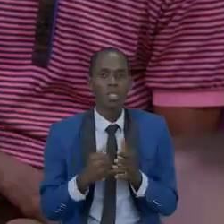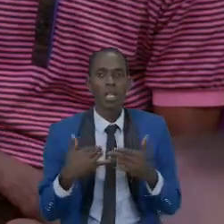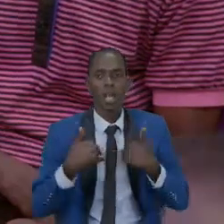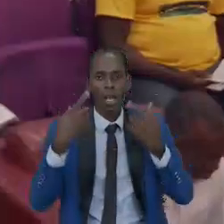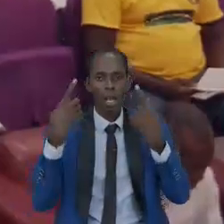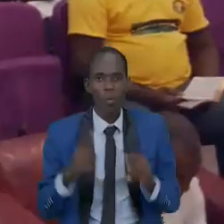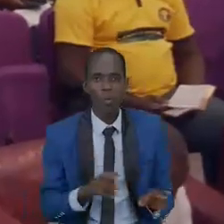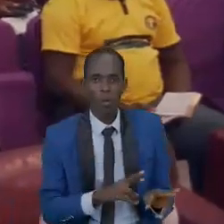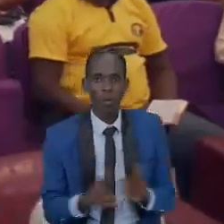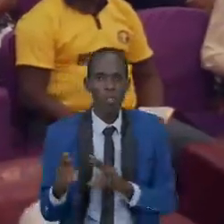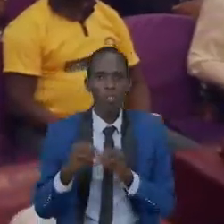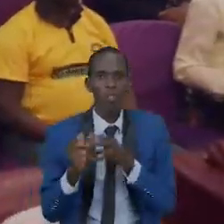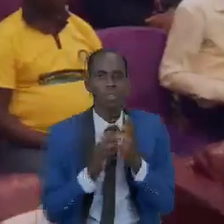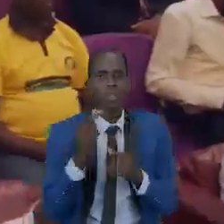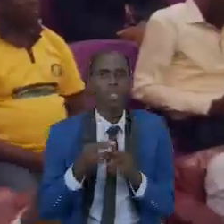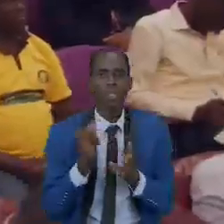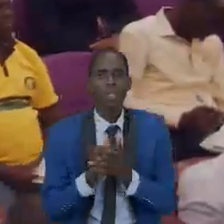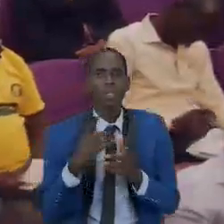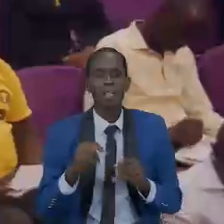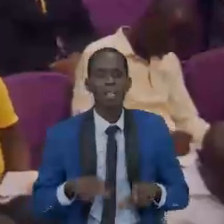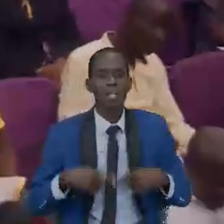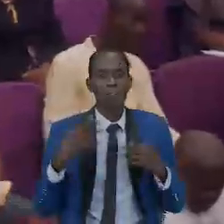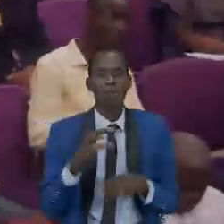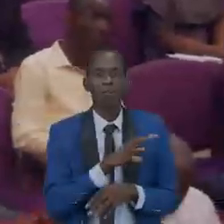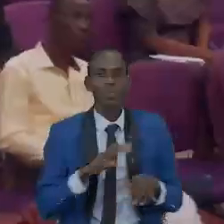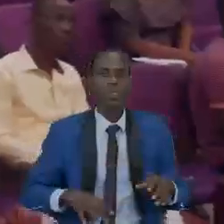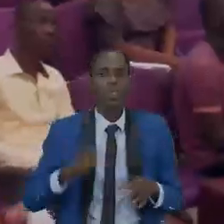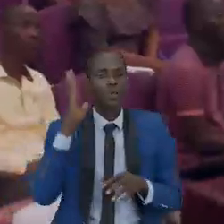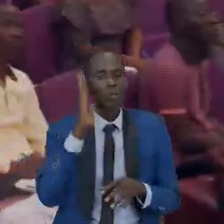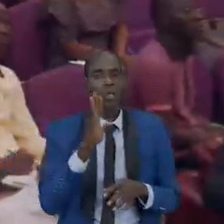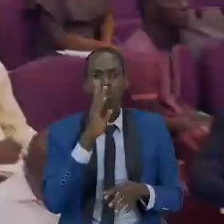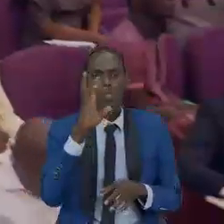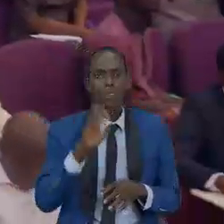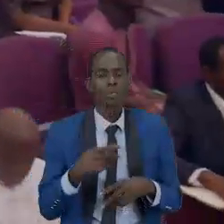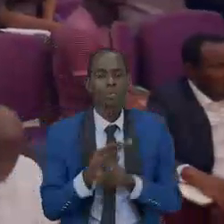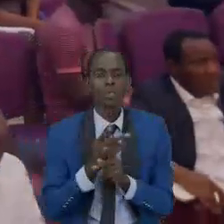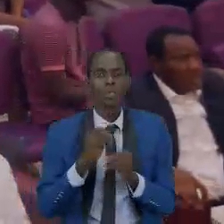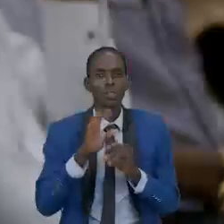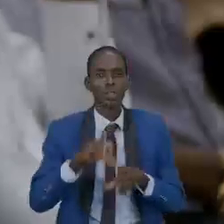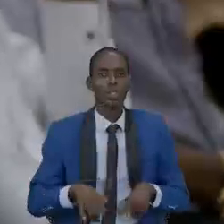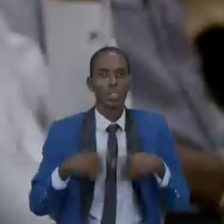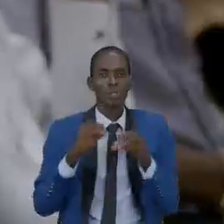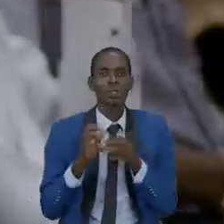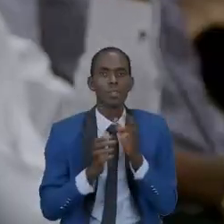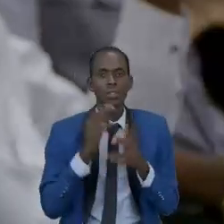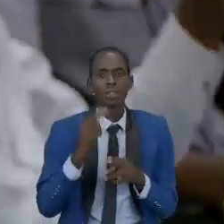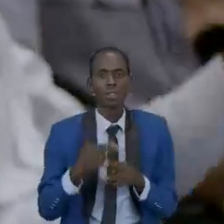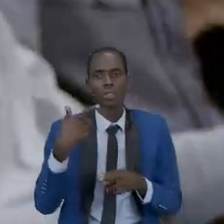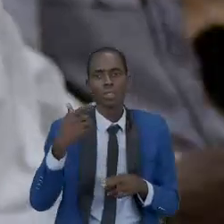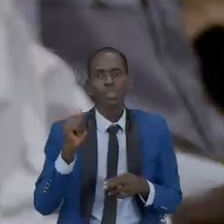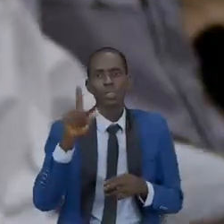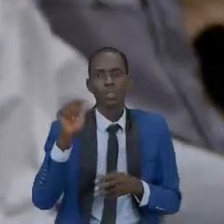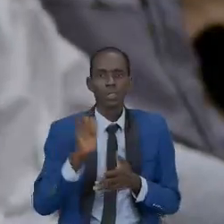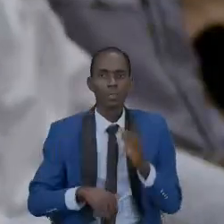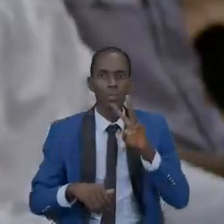already, that the life of Christ will be reproduced in your life in Jesus. In Galatians chapter 2 verse 20,